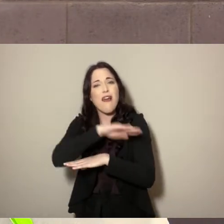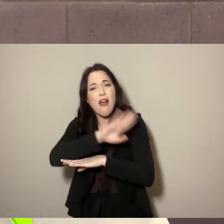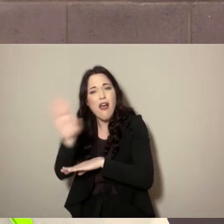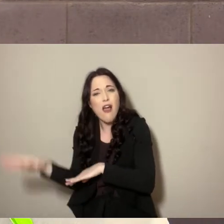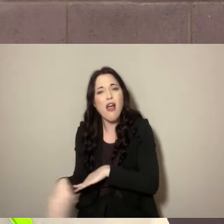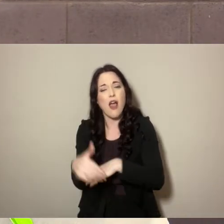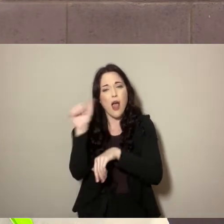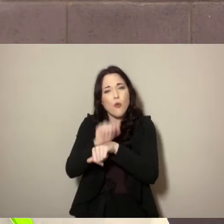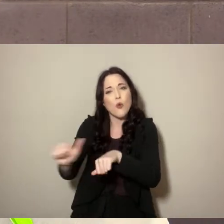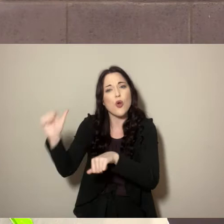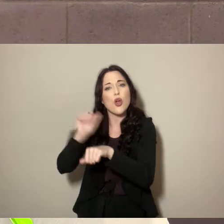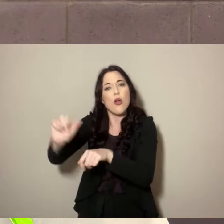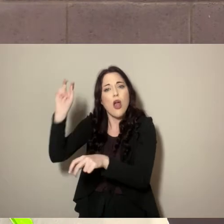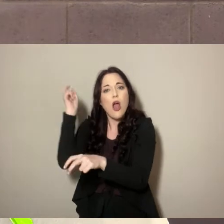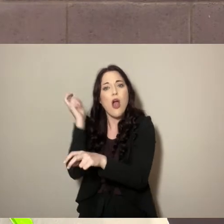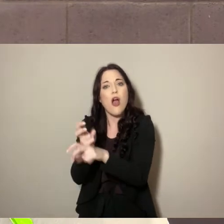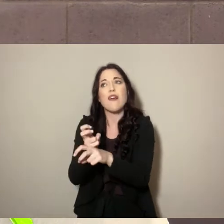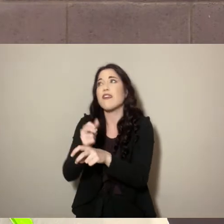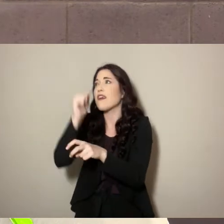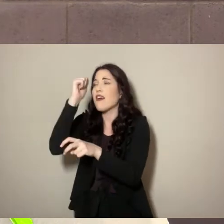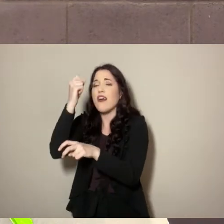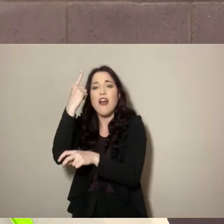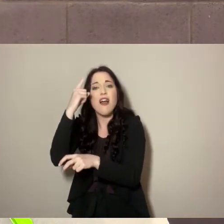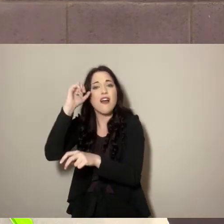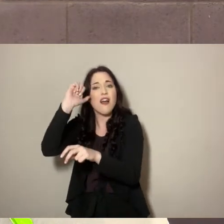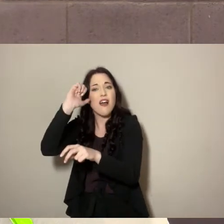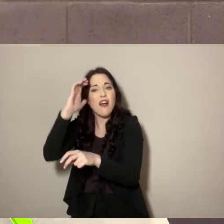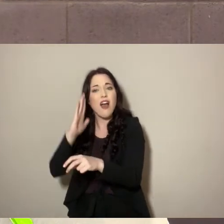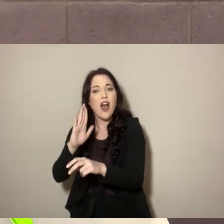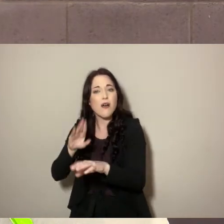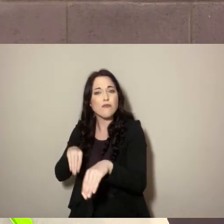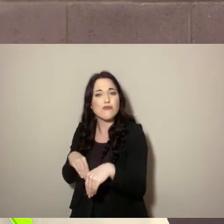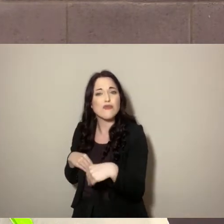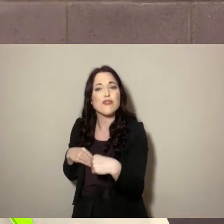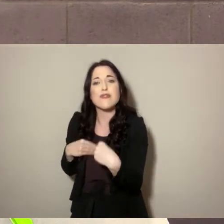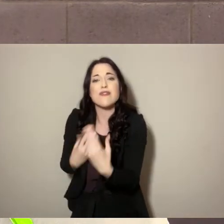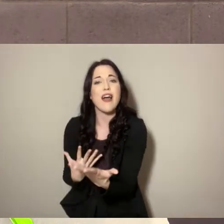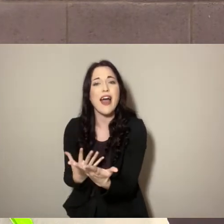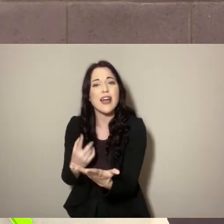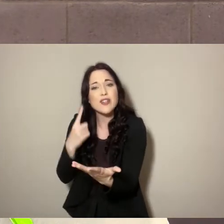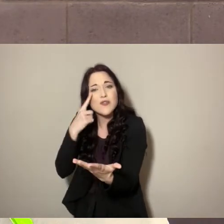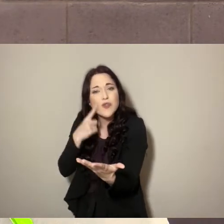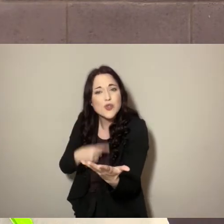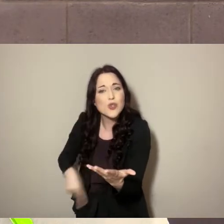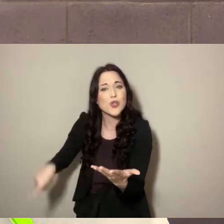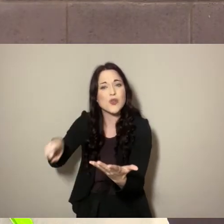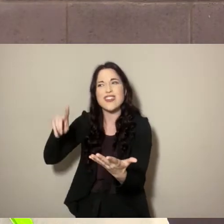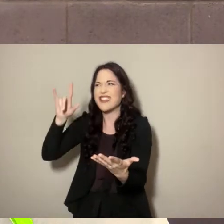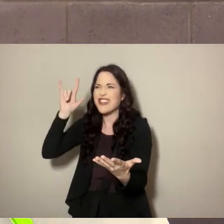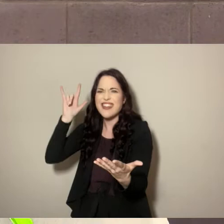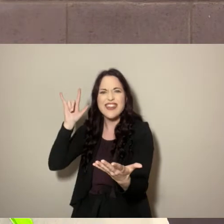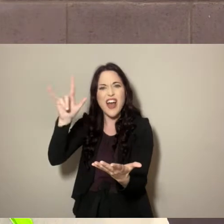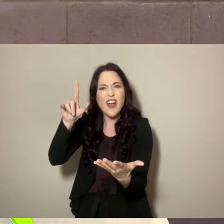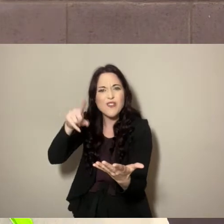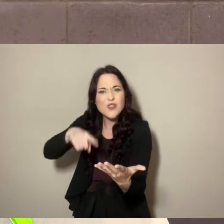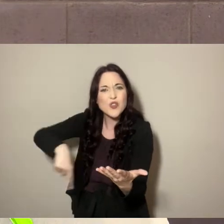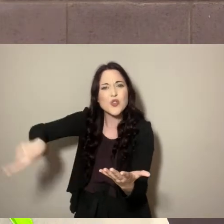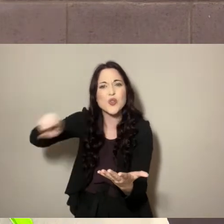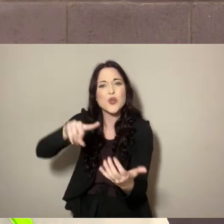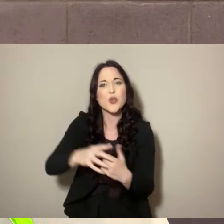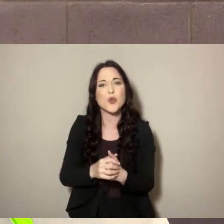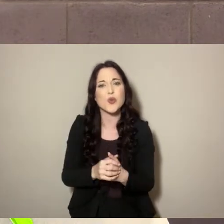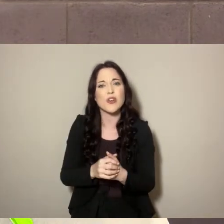loves us and provides for us even while we sleep." This idea of living lives that